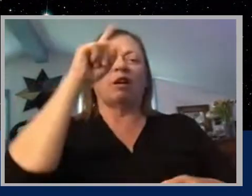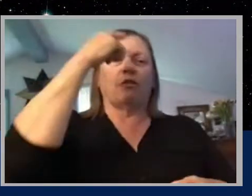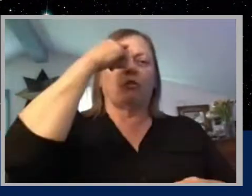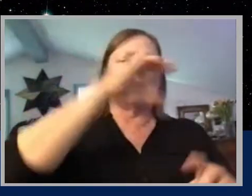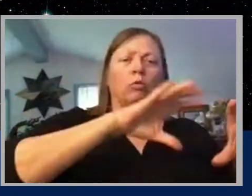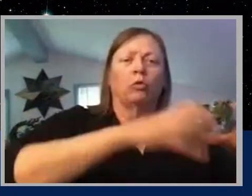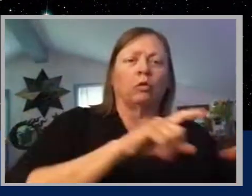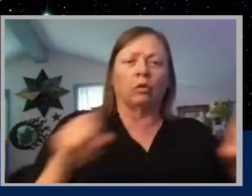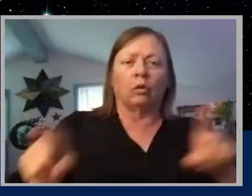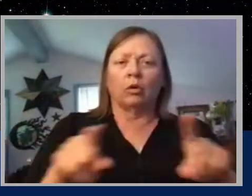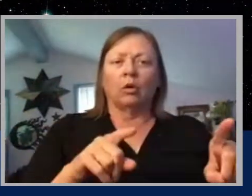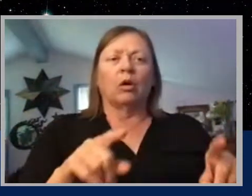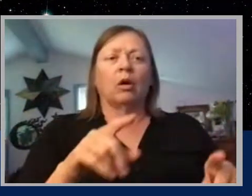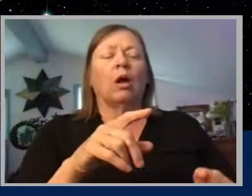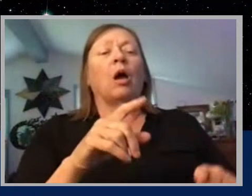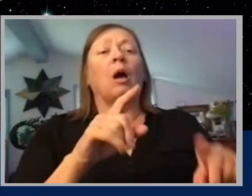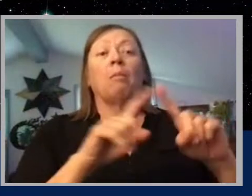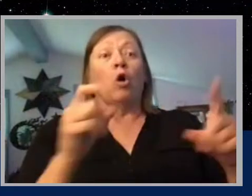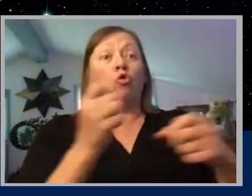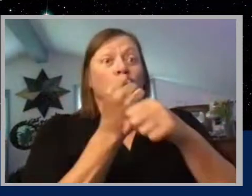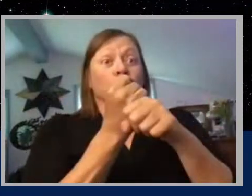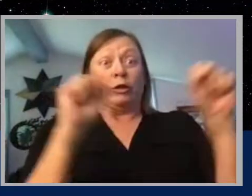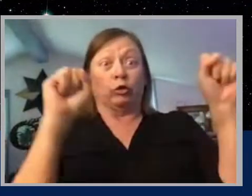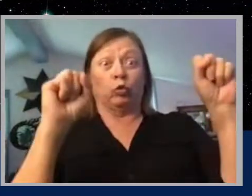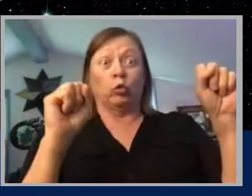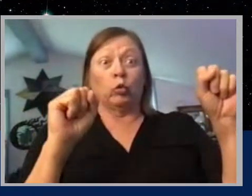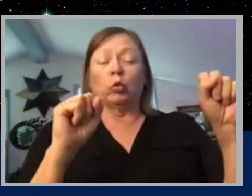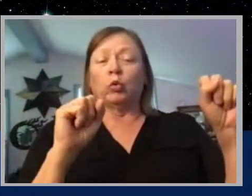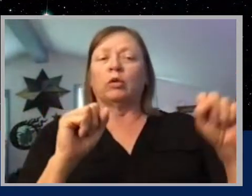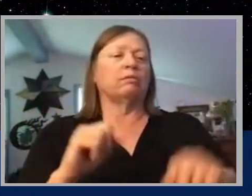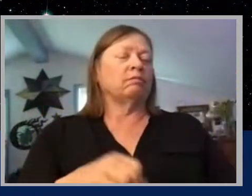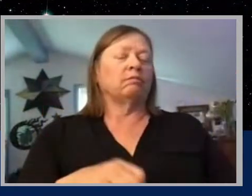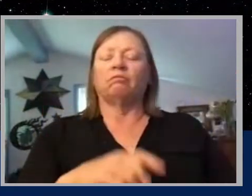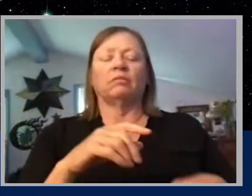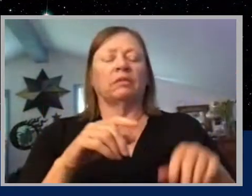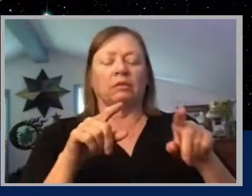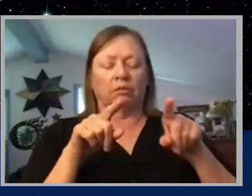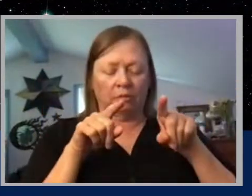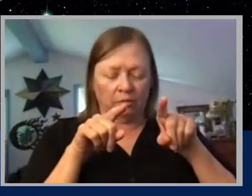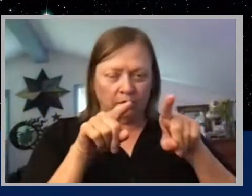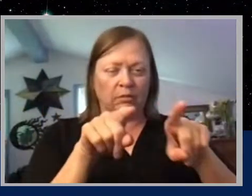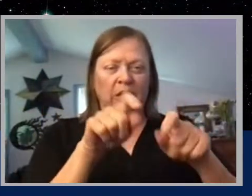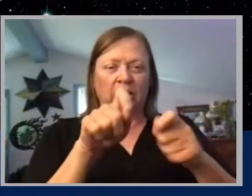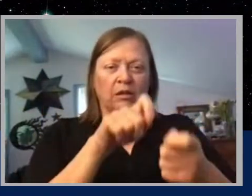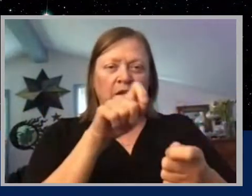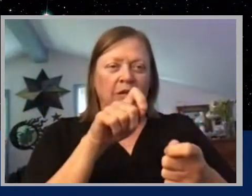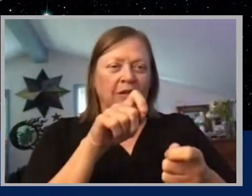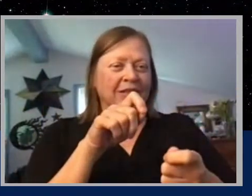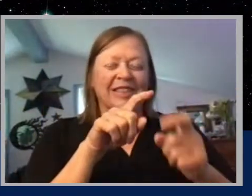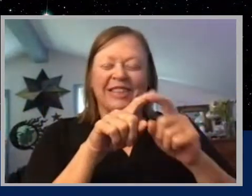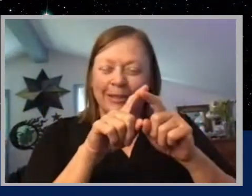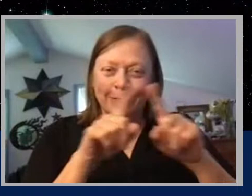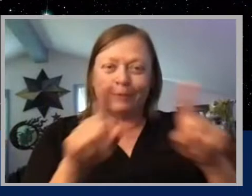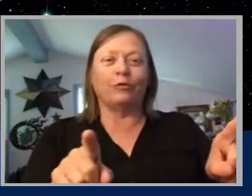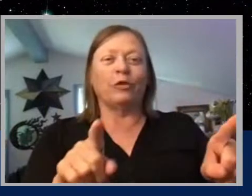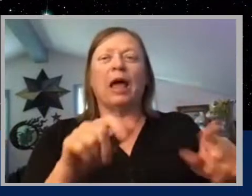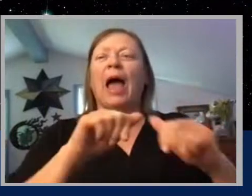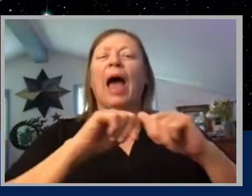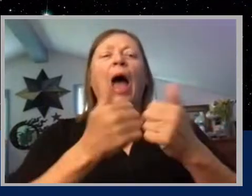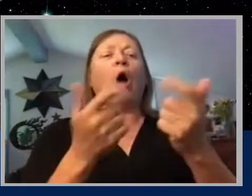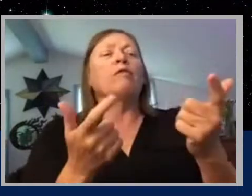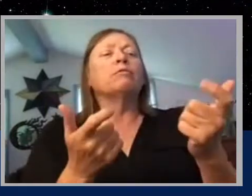very similar in commercial crew. When it comes to the recovery, we couldn't be any different. We are totally different. We're coming back at different